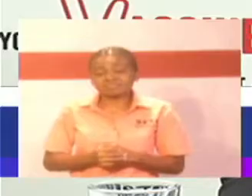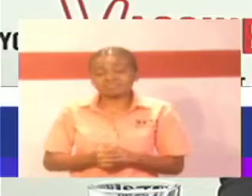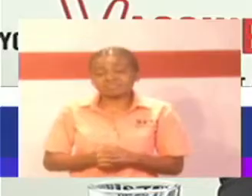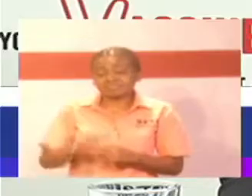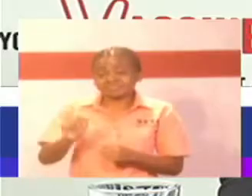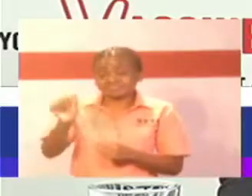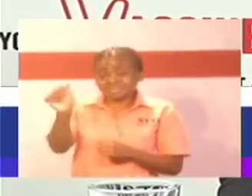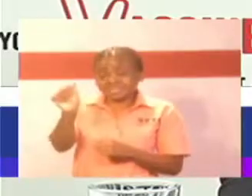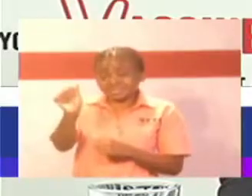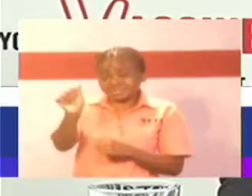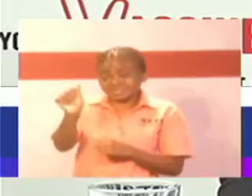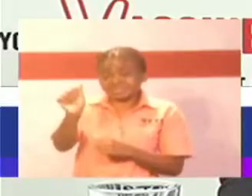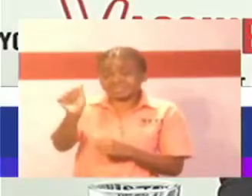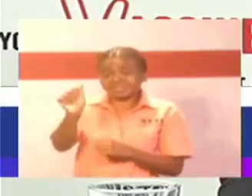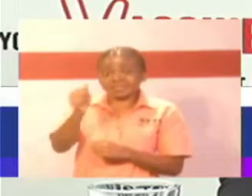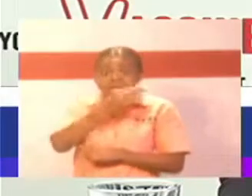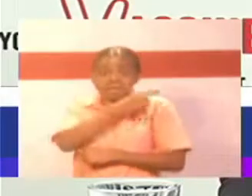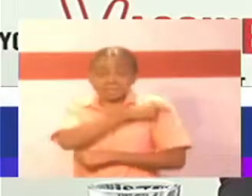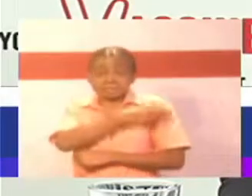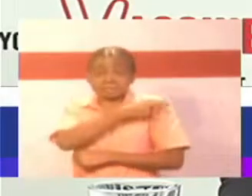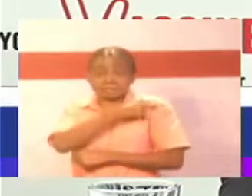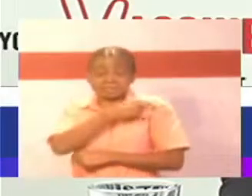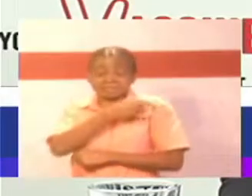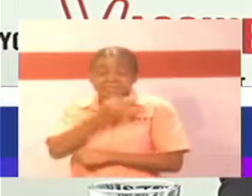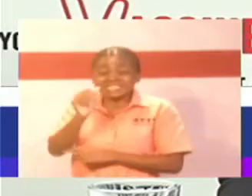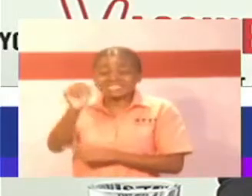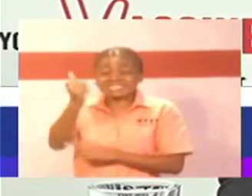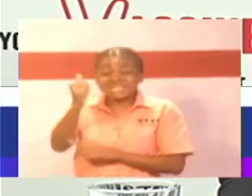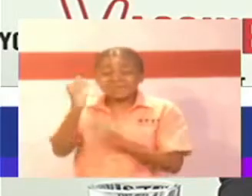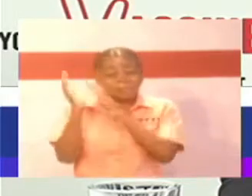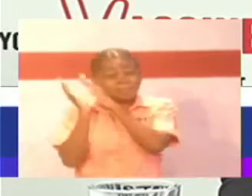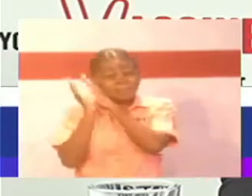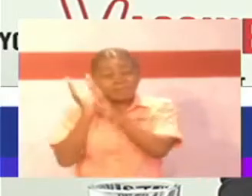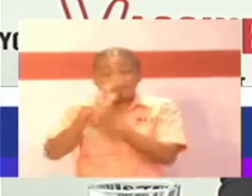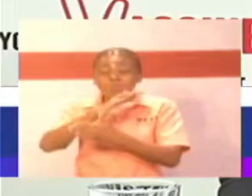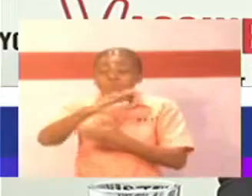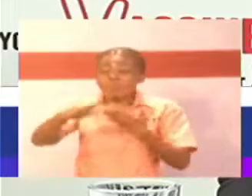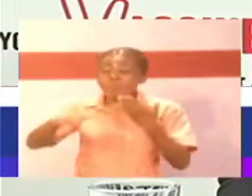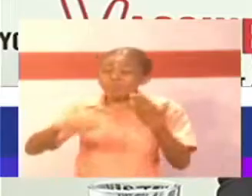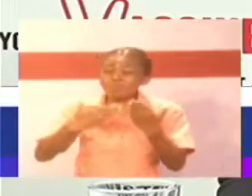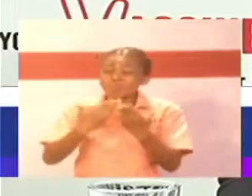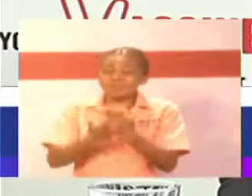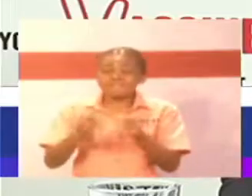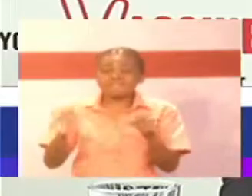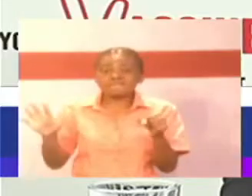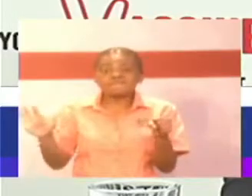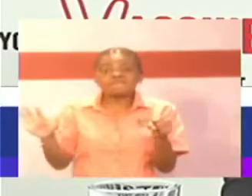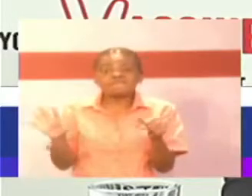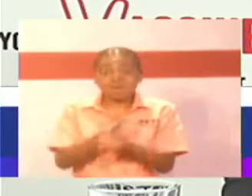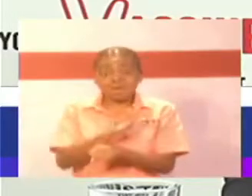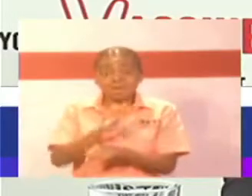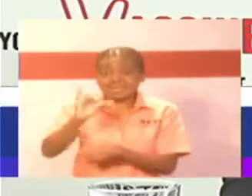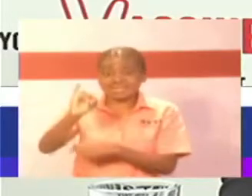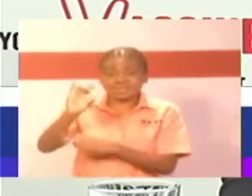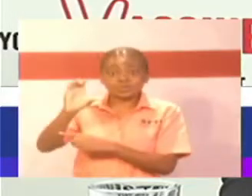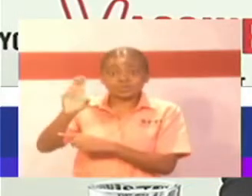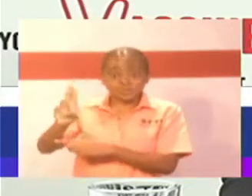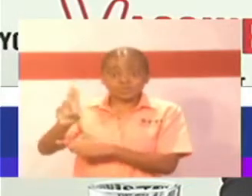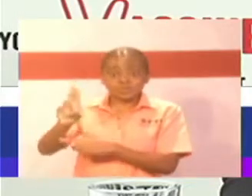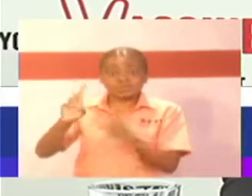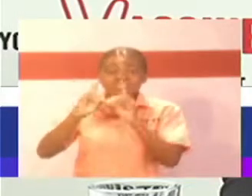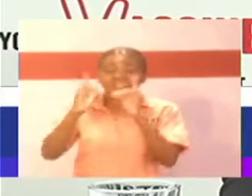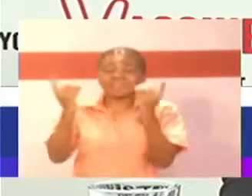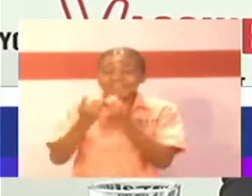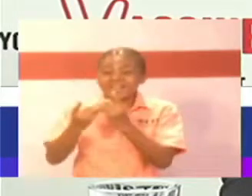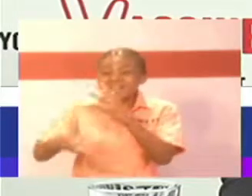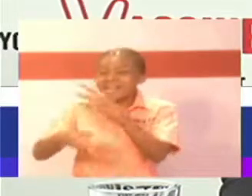Hospital, all 10 beds were occupied in the ICU department yesterday. An additional 2 beds